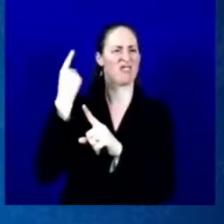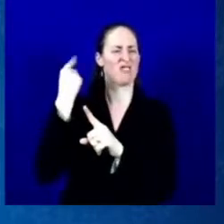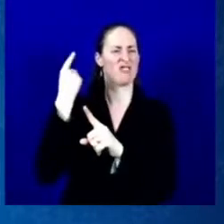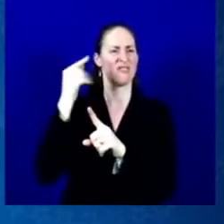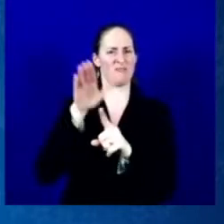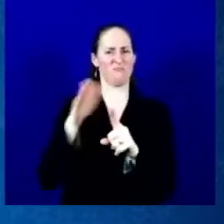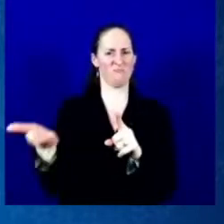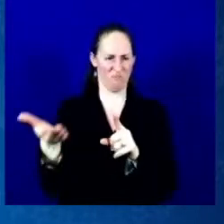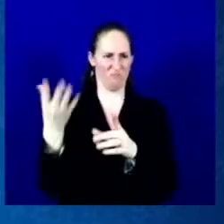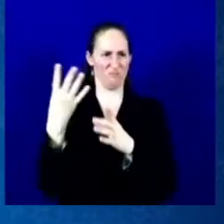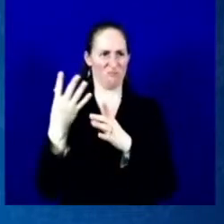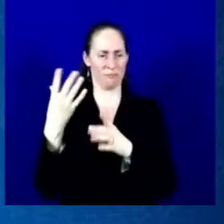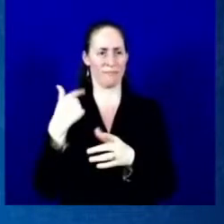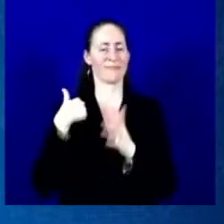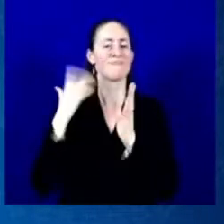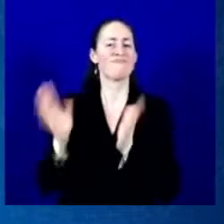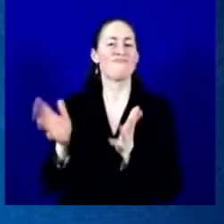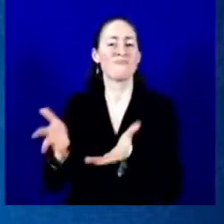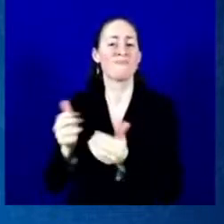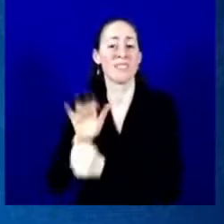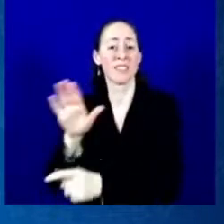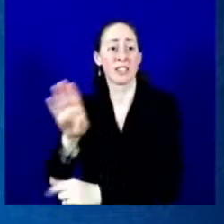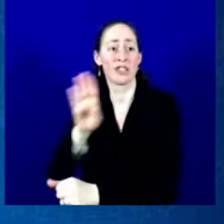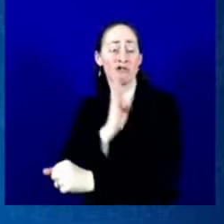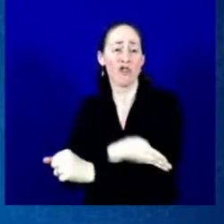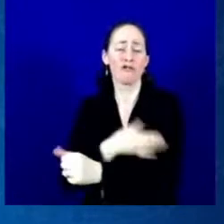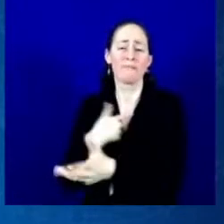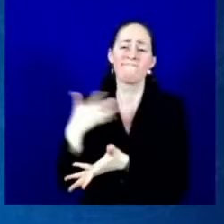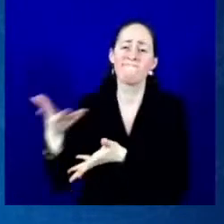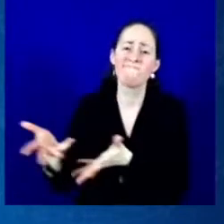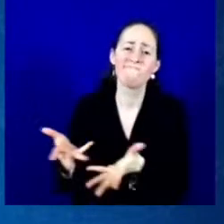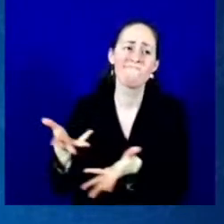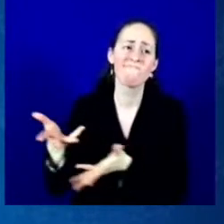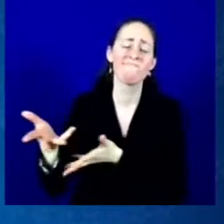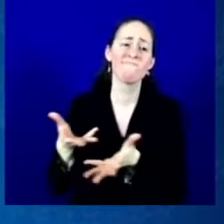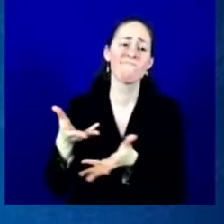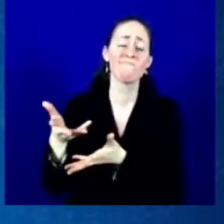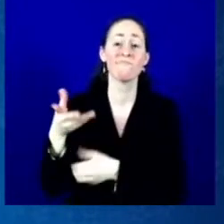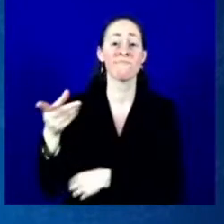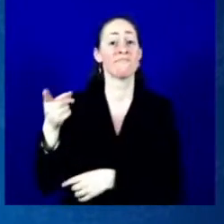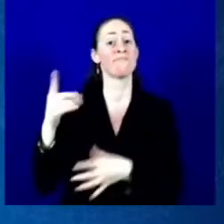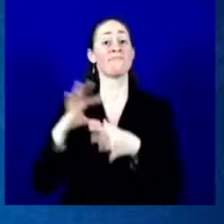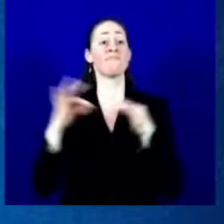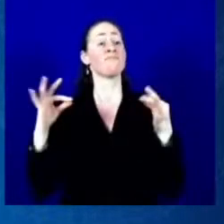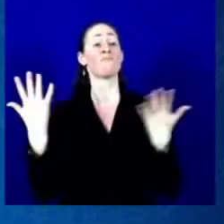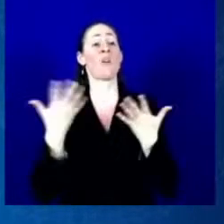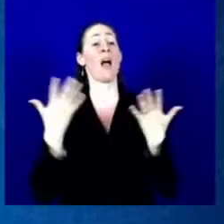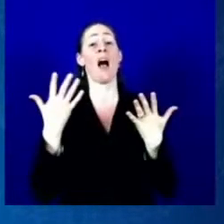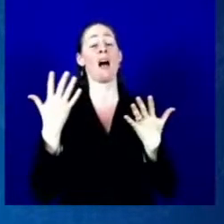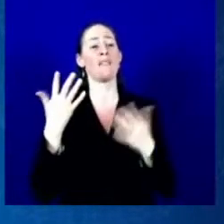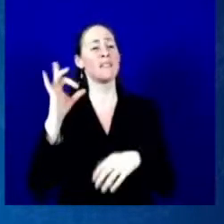so I could look her in the eye. She looked at me, she said, "My daddy changed the world."